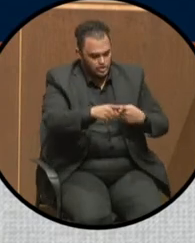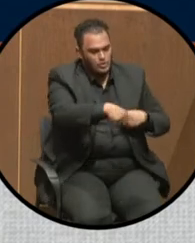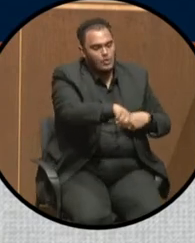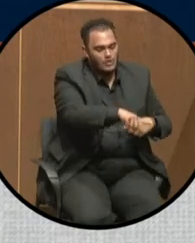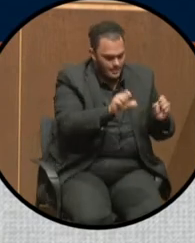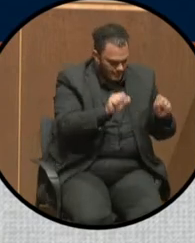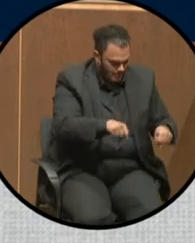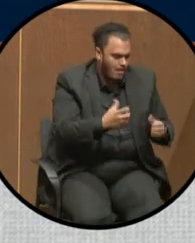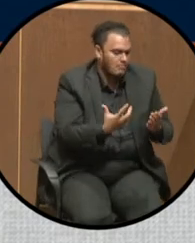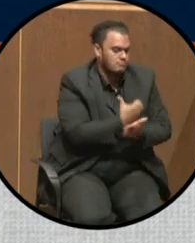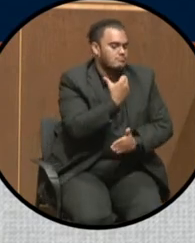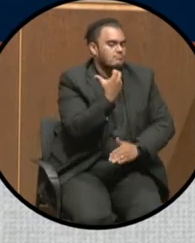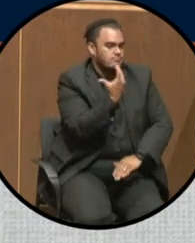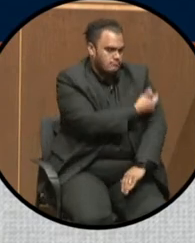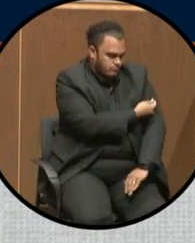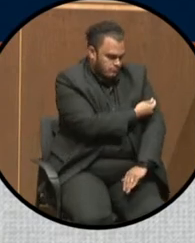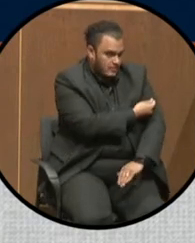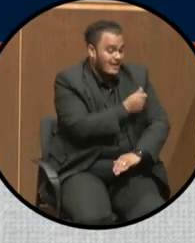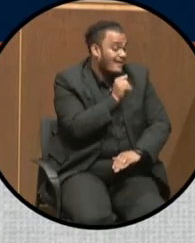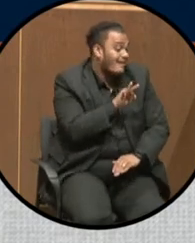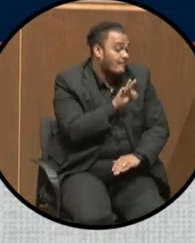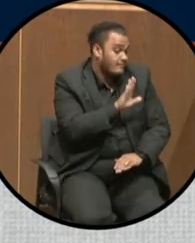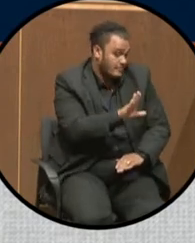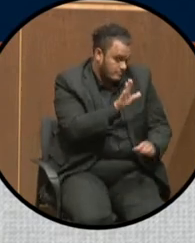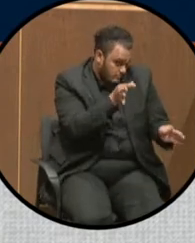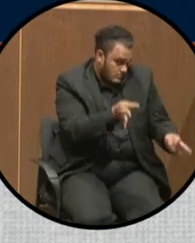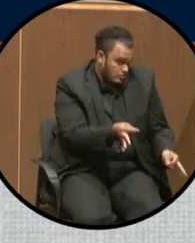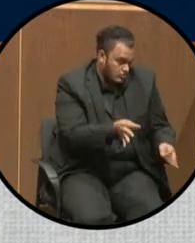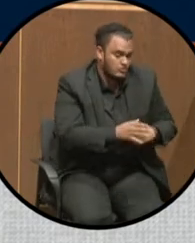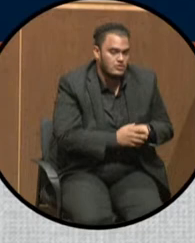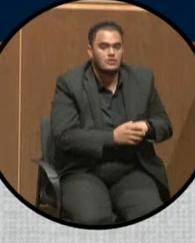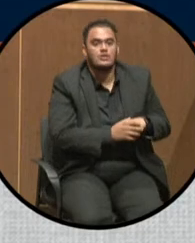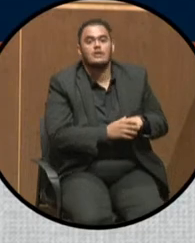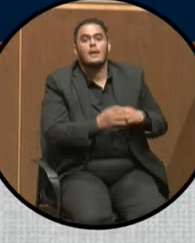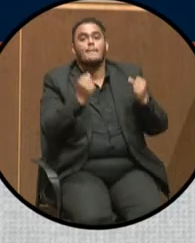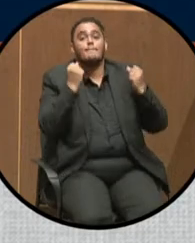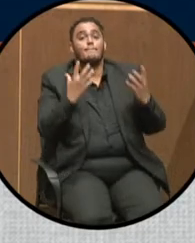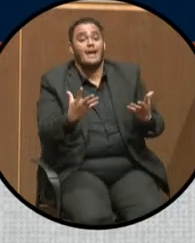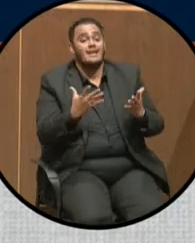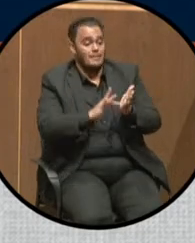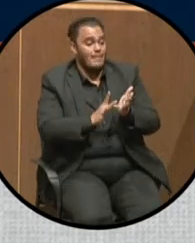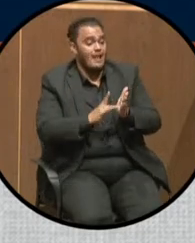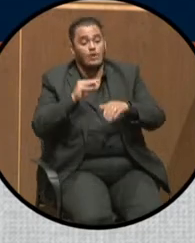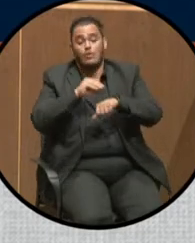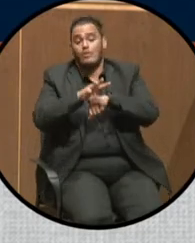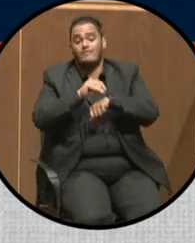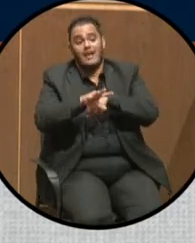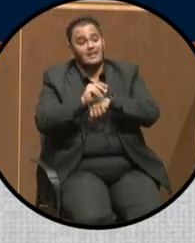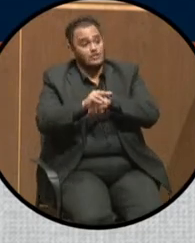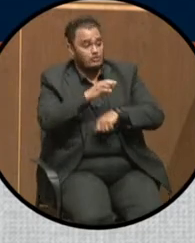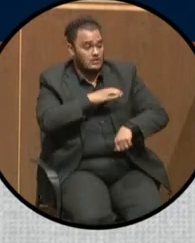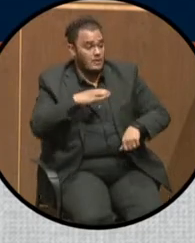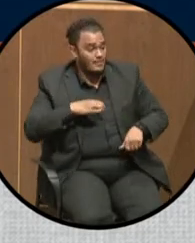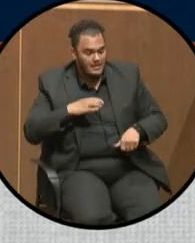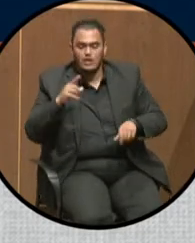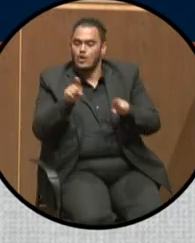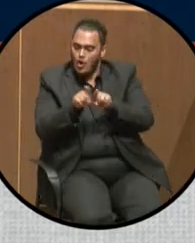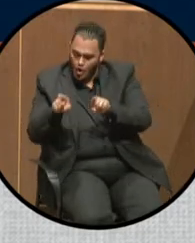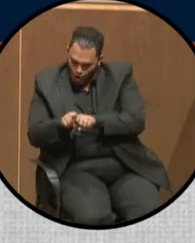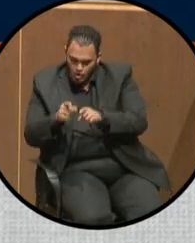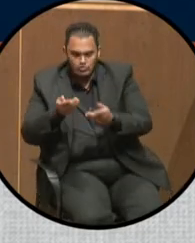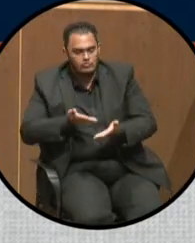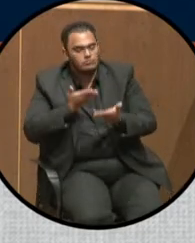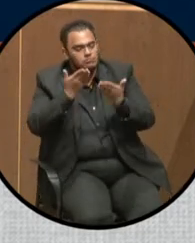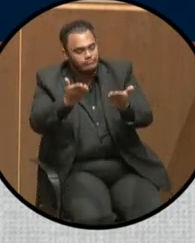they choose. Many of the expert physician members of the medical advisory committee at the June 1st meeting also expressed